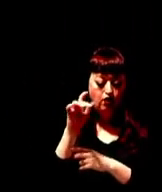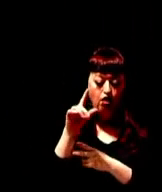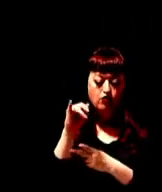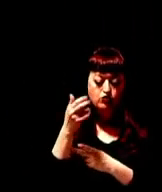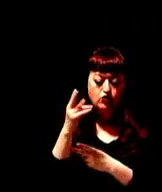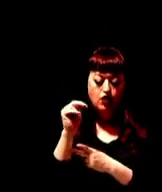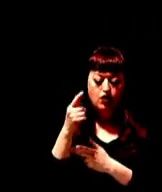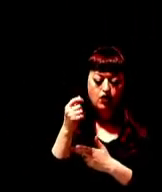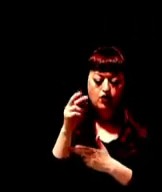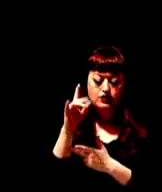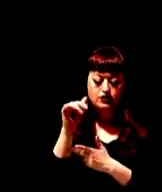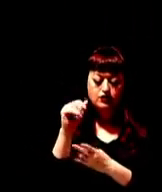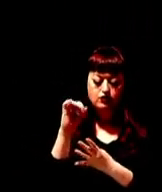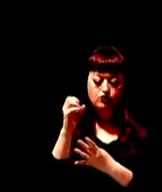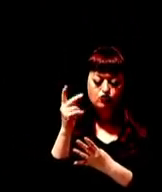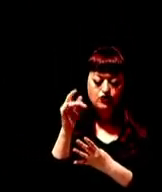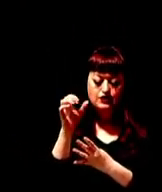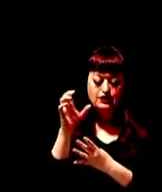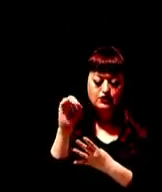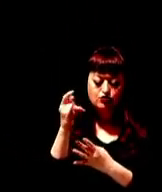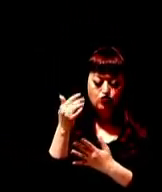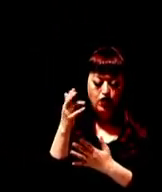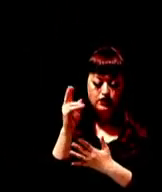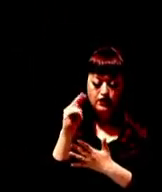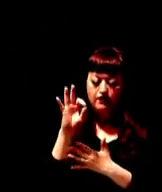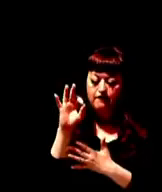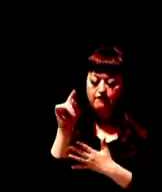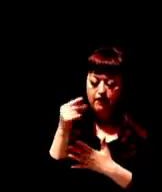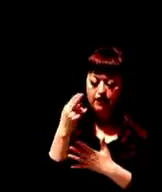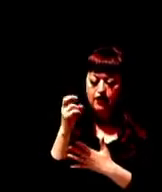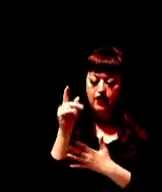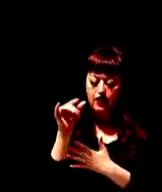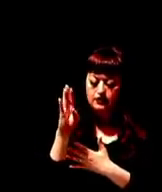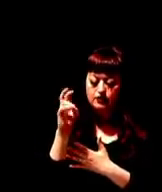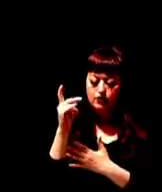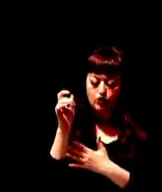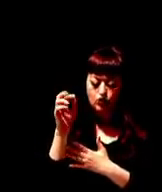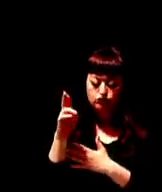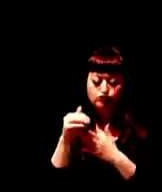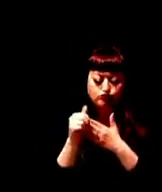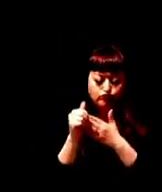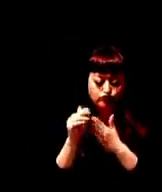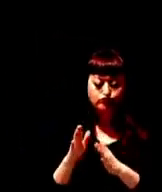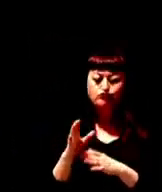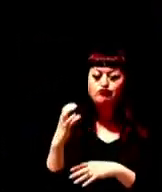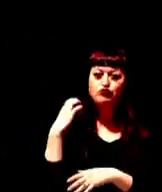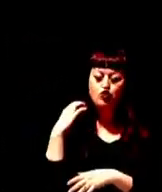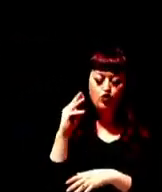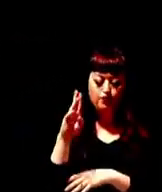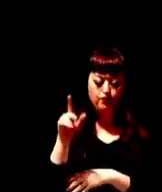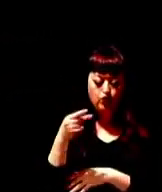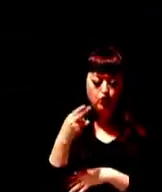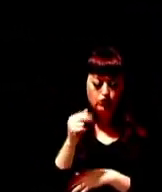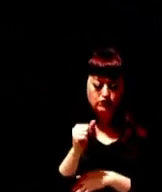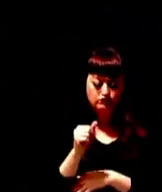direction of Colonel Muse. And the national anthem will, of course, be sung by the Fargo South Concert Choir under the direction of Ms. Sarah McLeod.